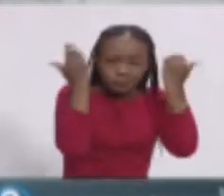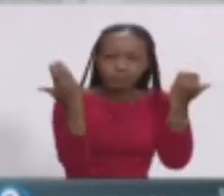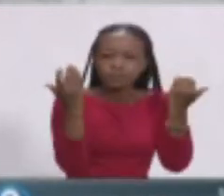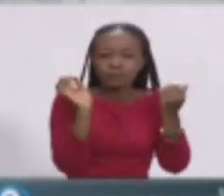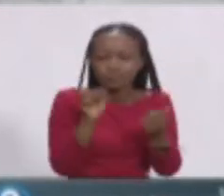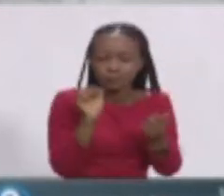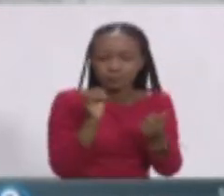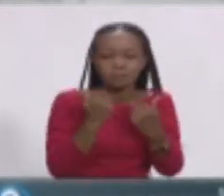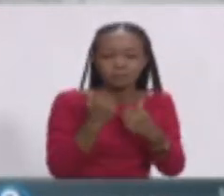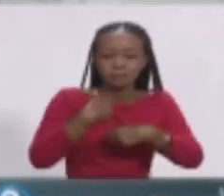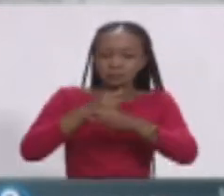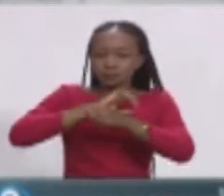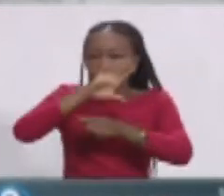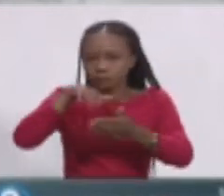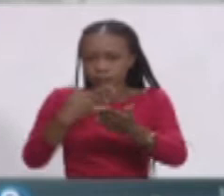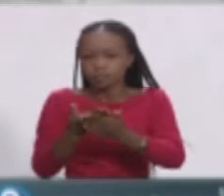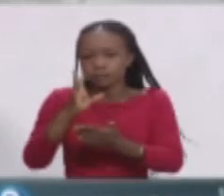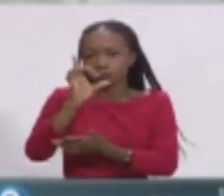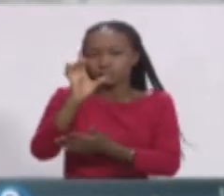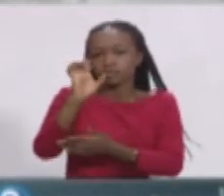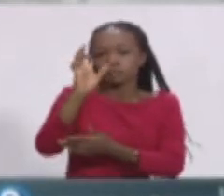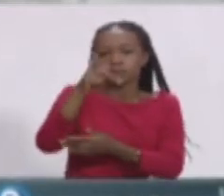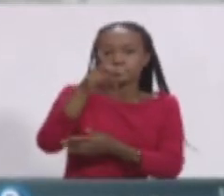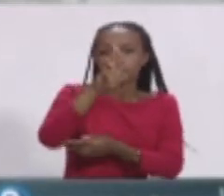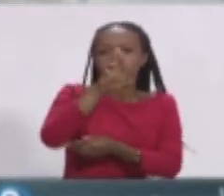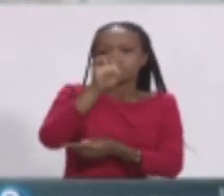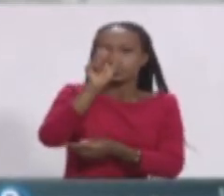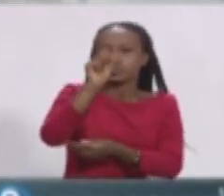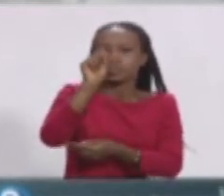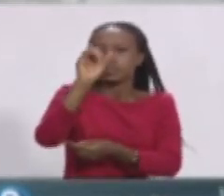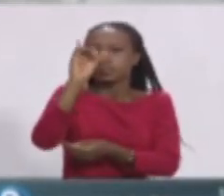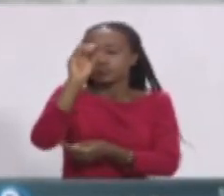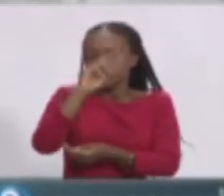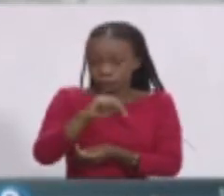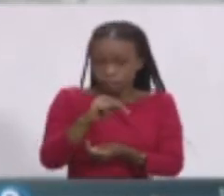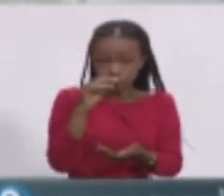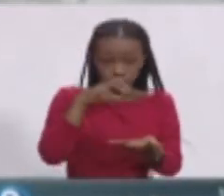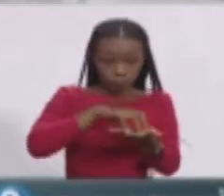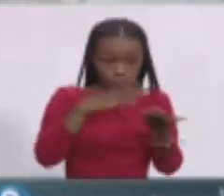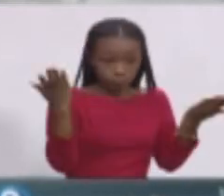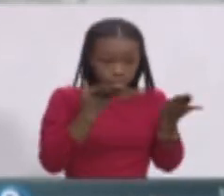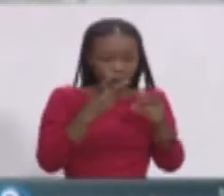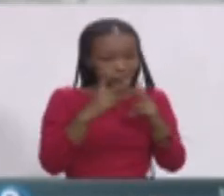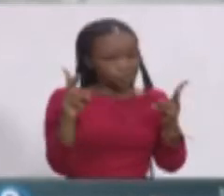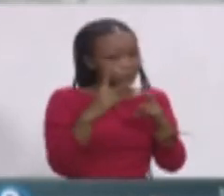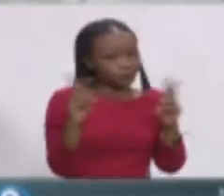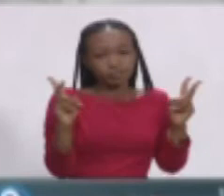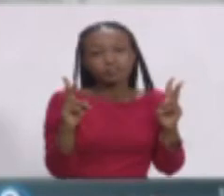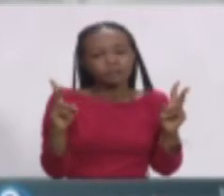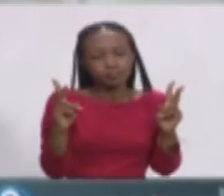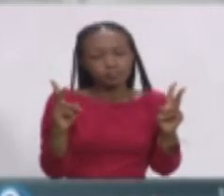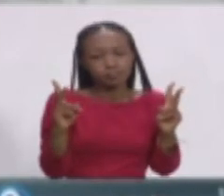lead to even depression and many other things. So we are seeing a scenario where we are all actually very vulnerable when it comes to mental